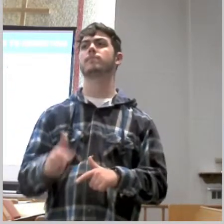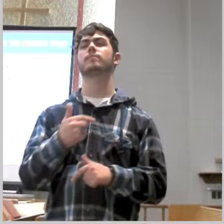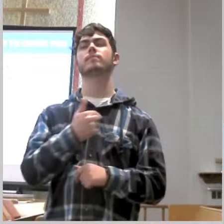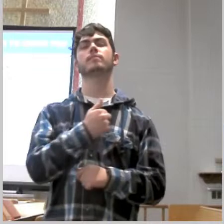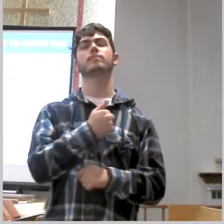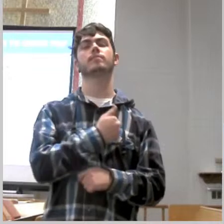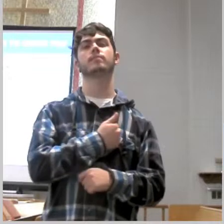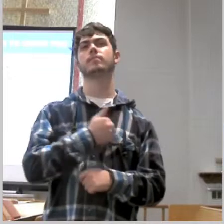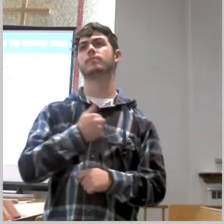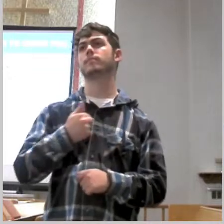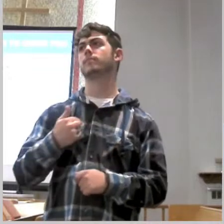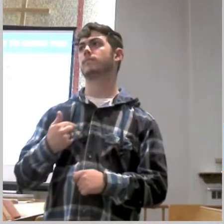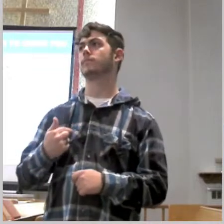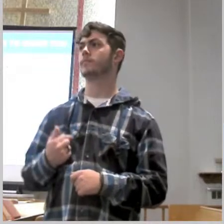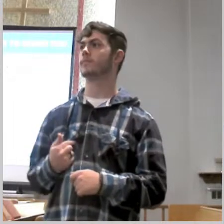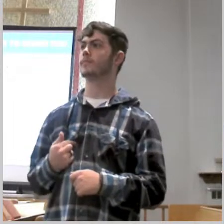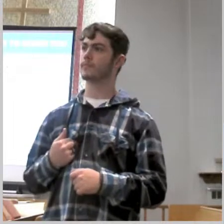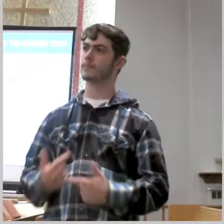Only